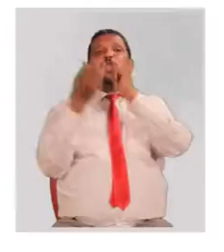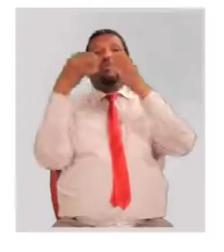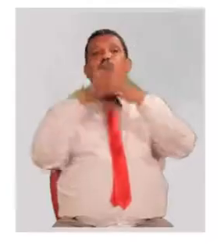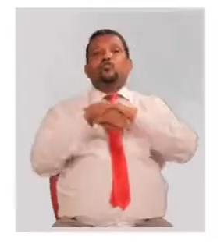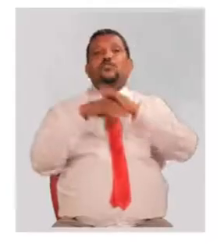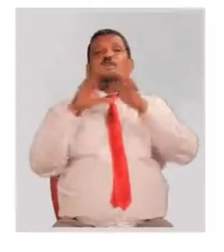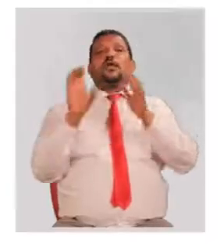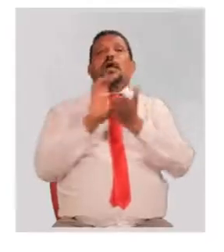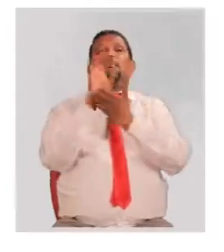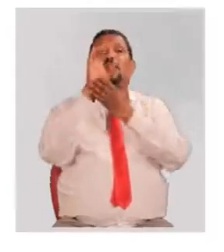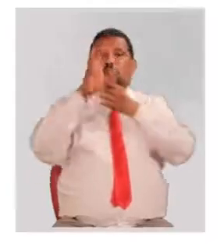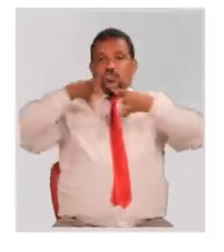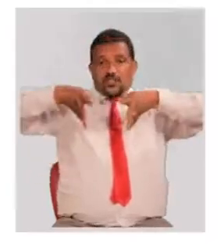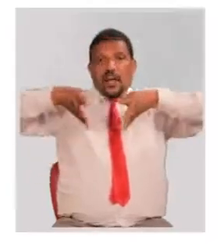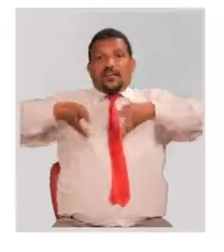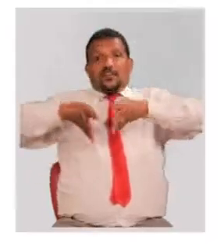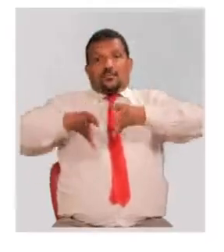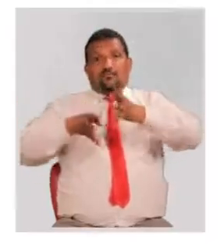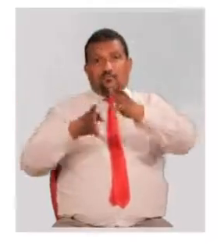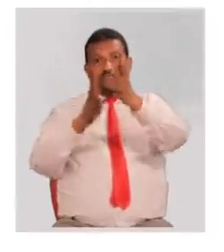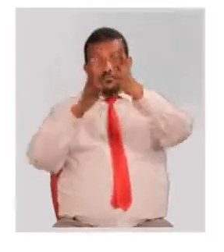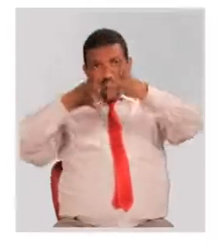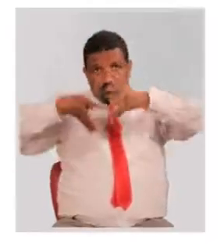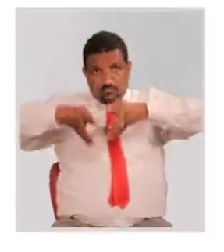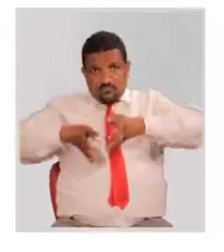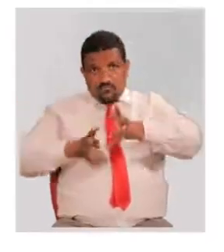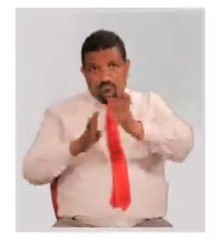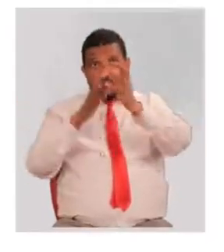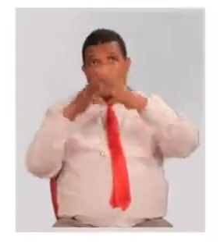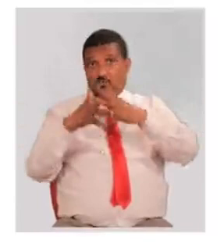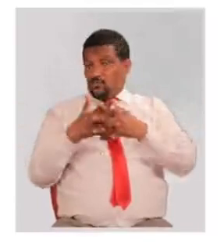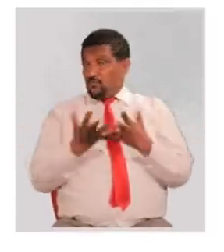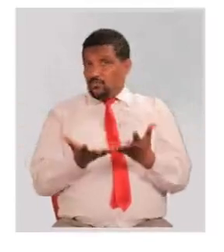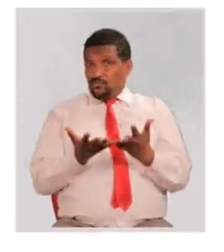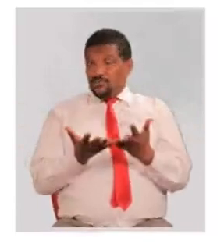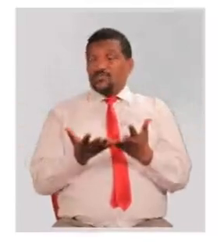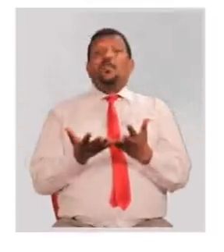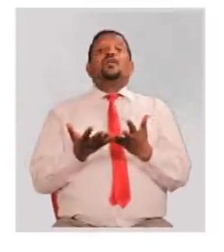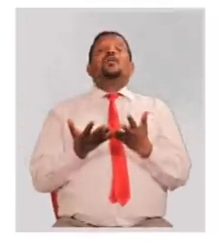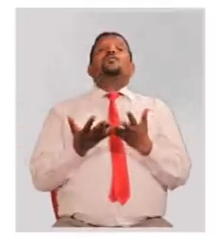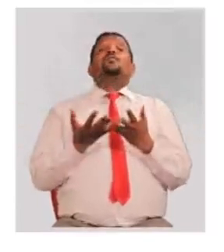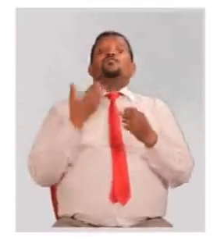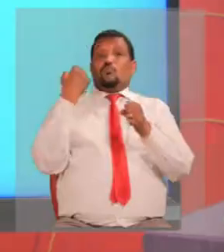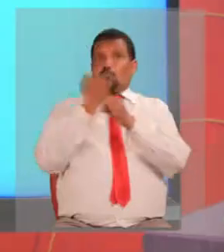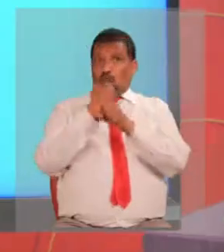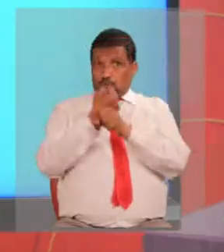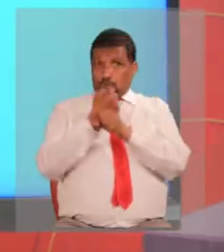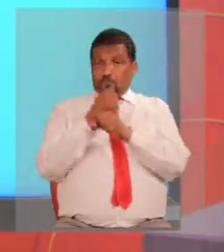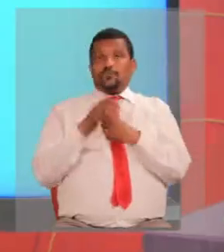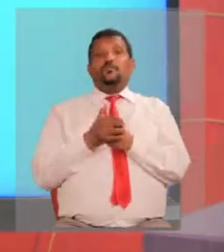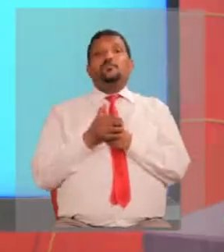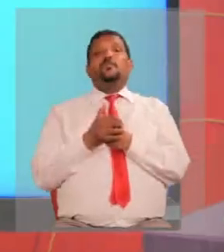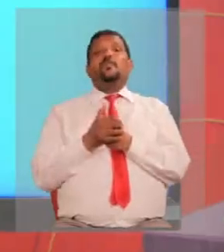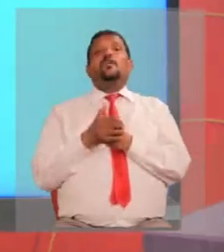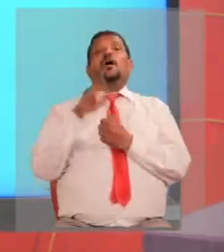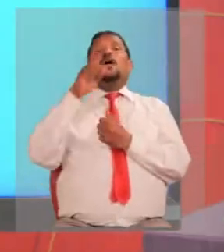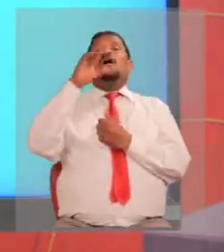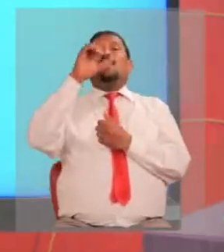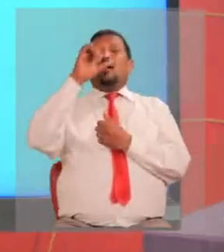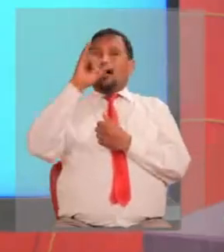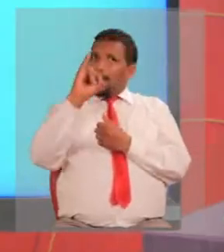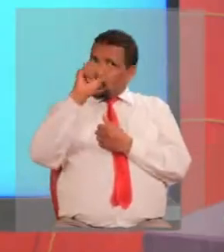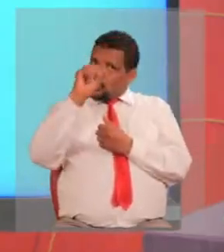is tractor or capital. And when we plot the isoquant,